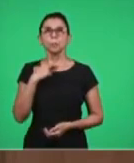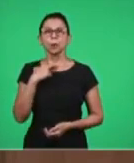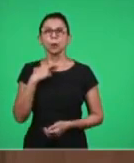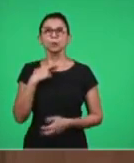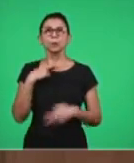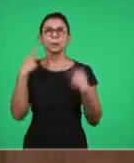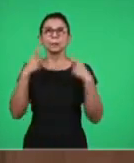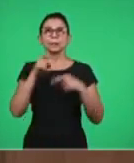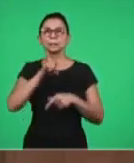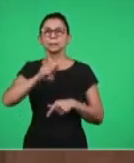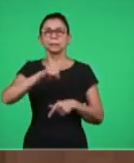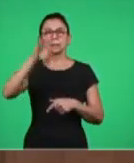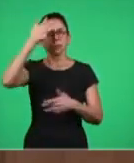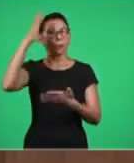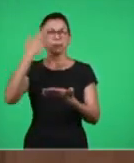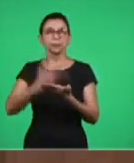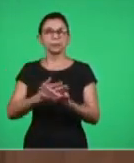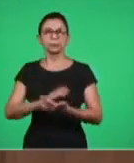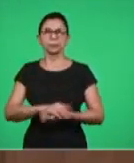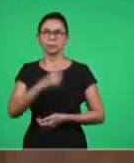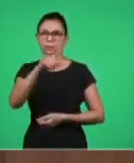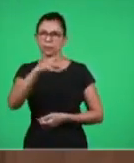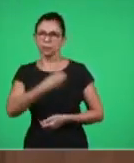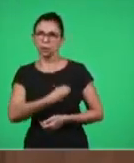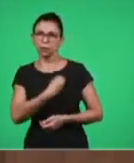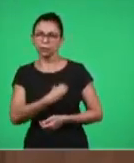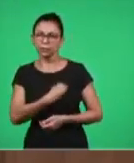don't believe. Don't preach what you don't live.